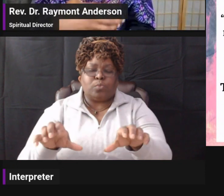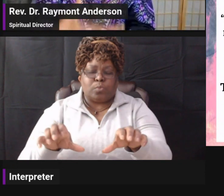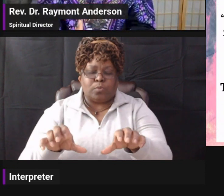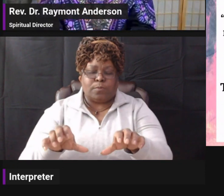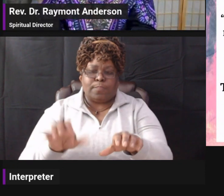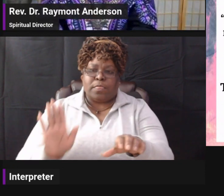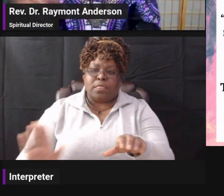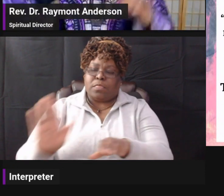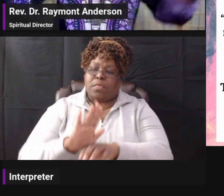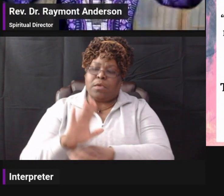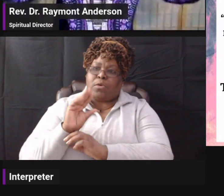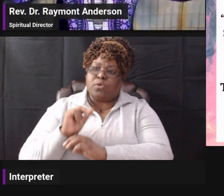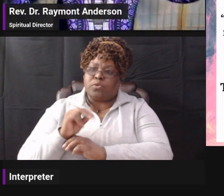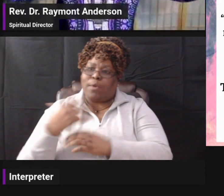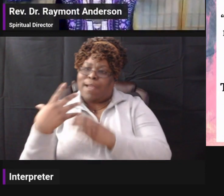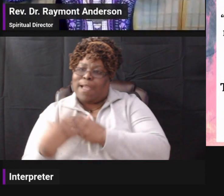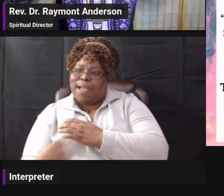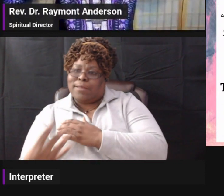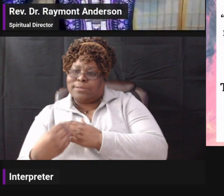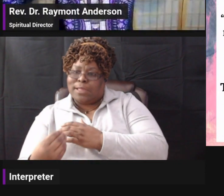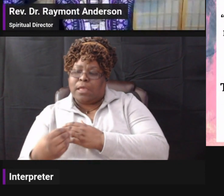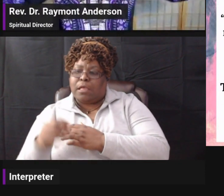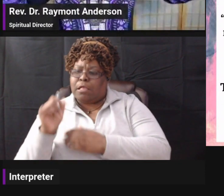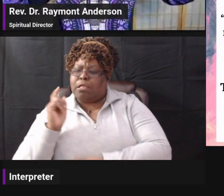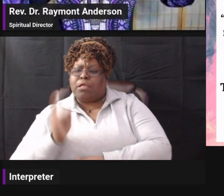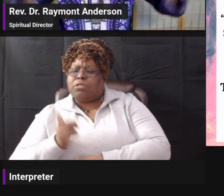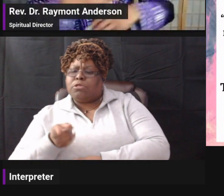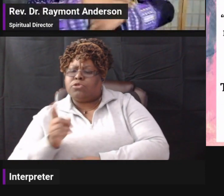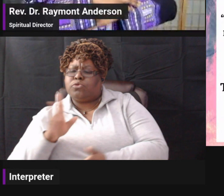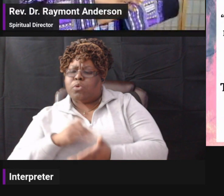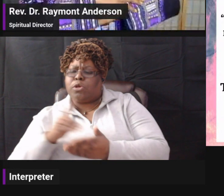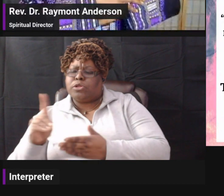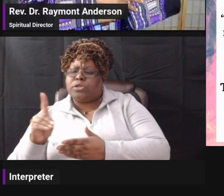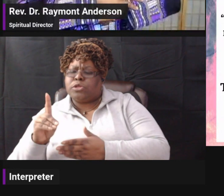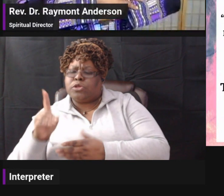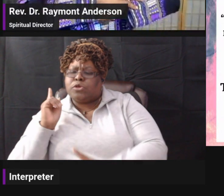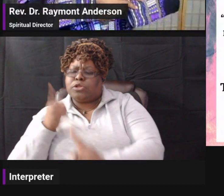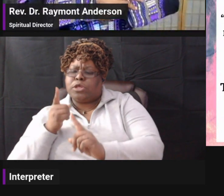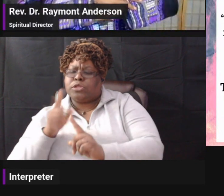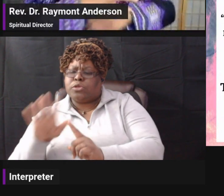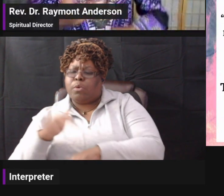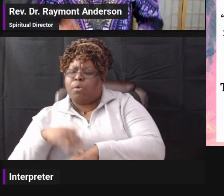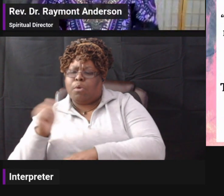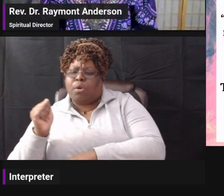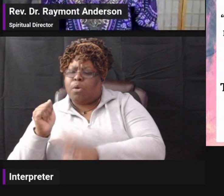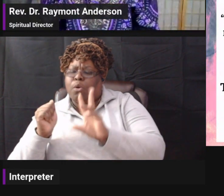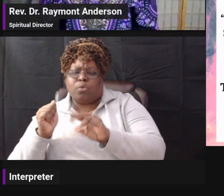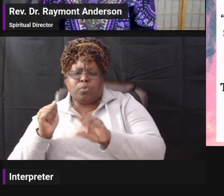ourselves forward to doing. There is no outside of us, this is your destiny and your call.